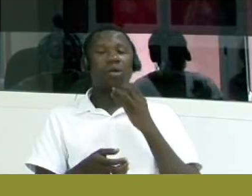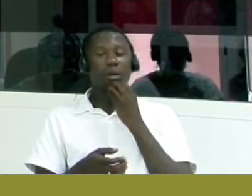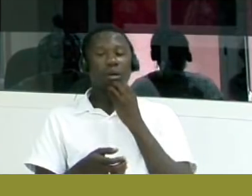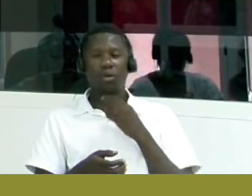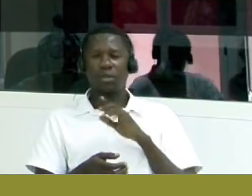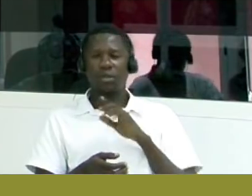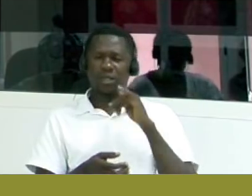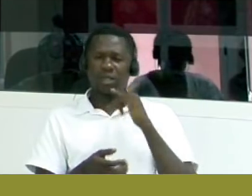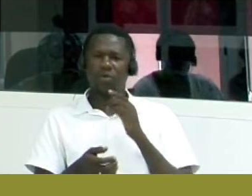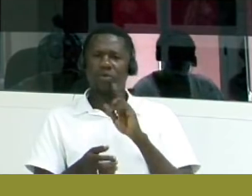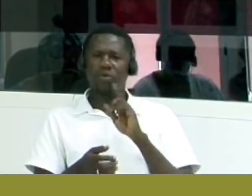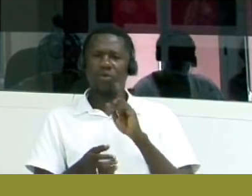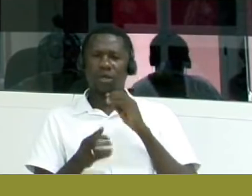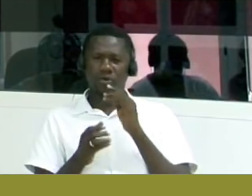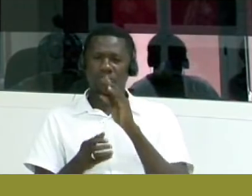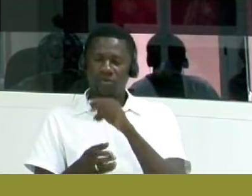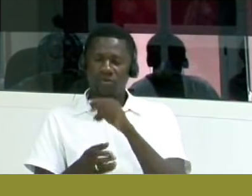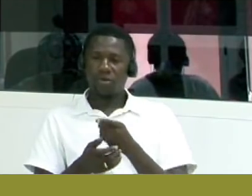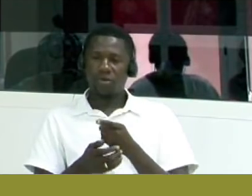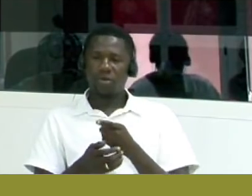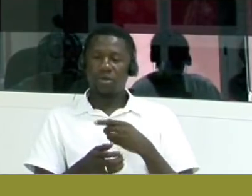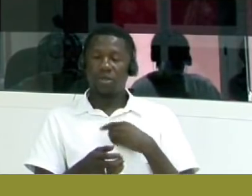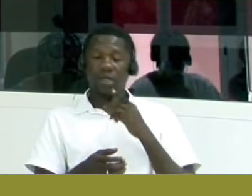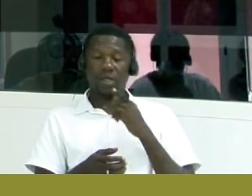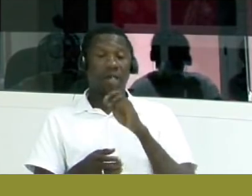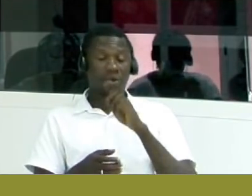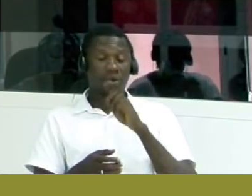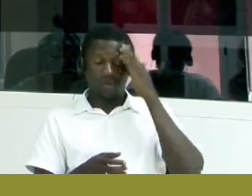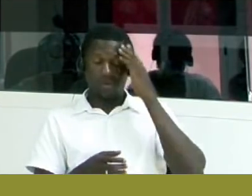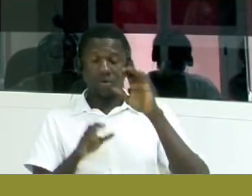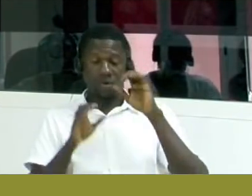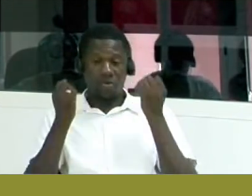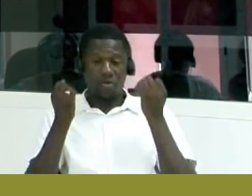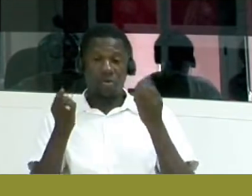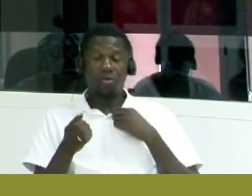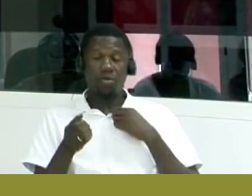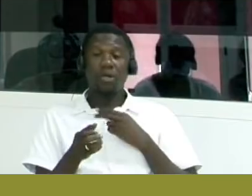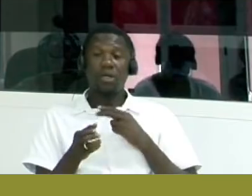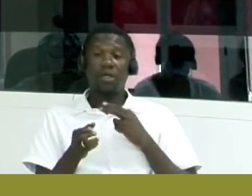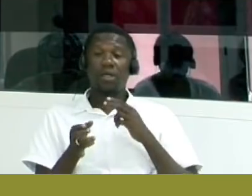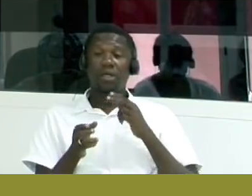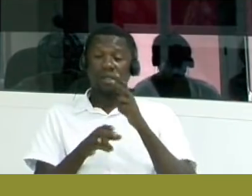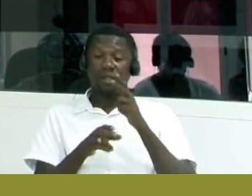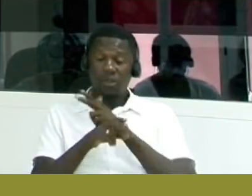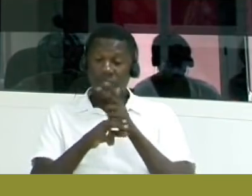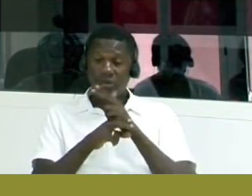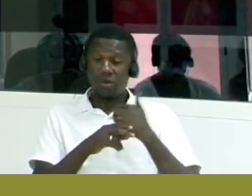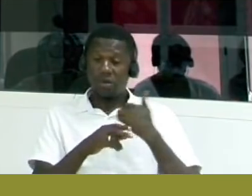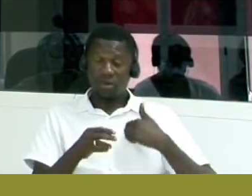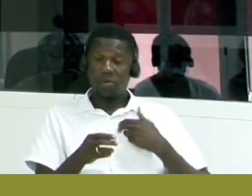for you? Rex, I know you are not aware, but the security forces are opening fire on the students. So I said to him,